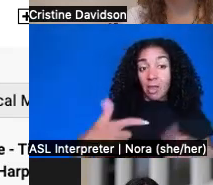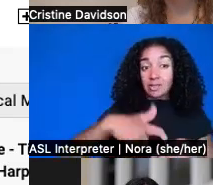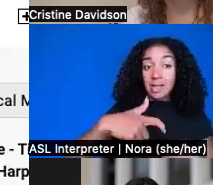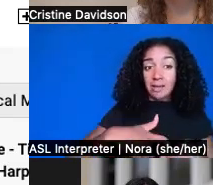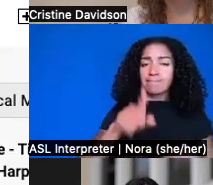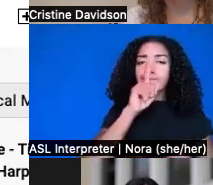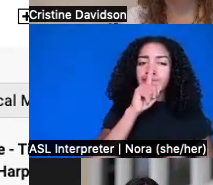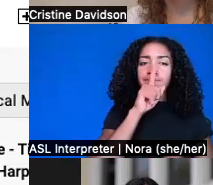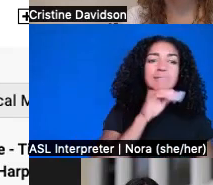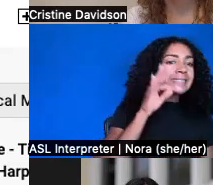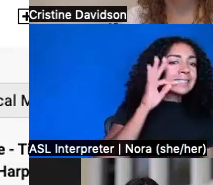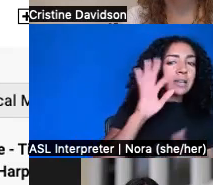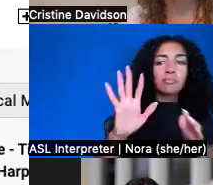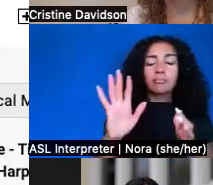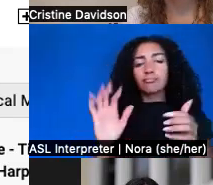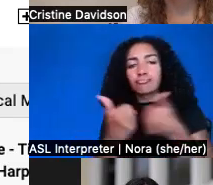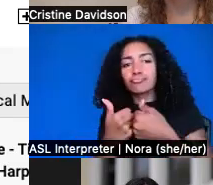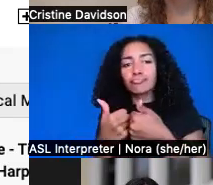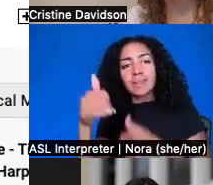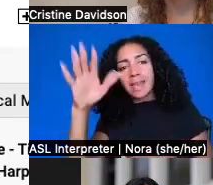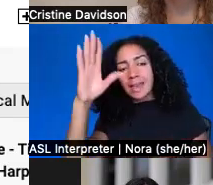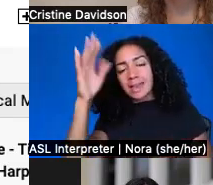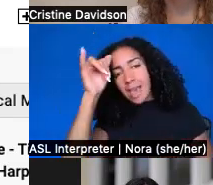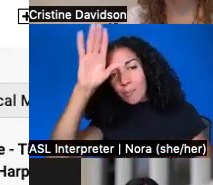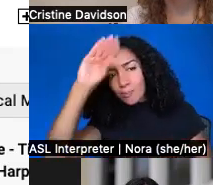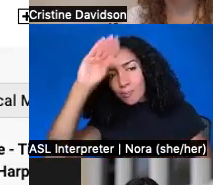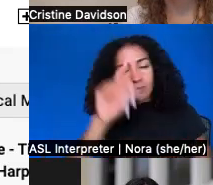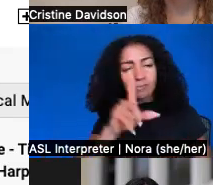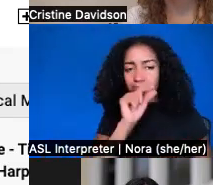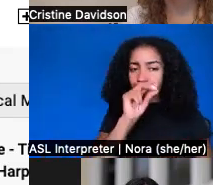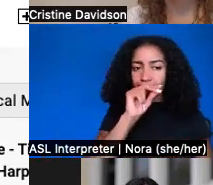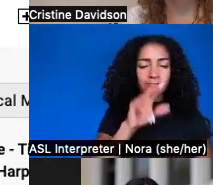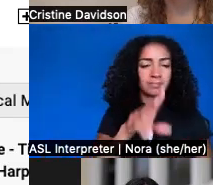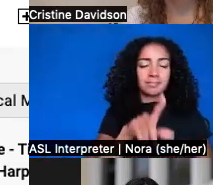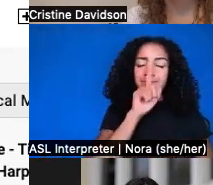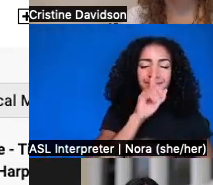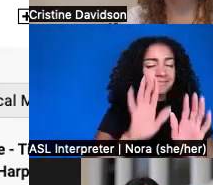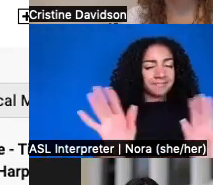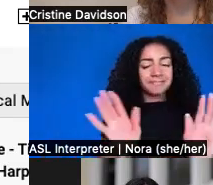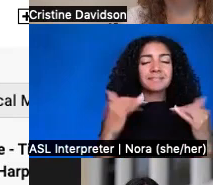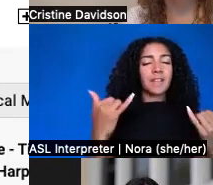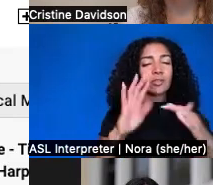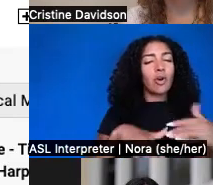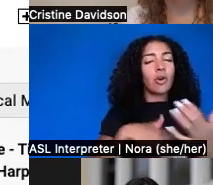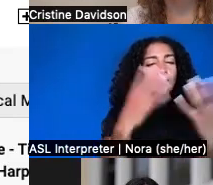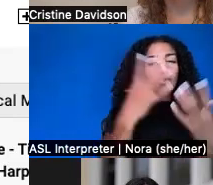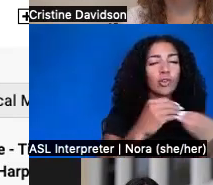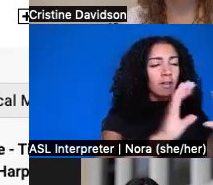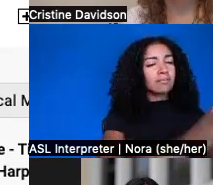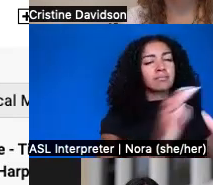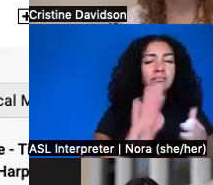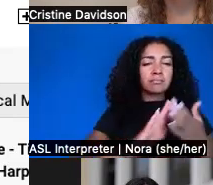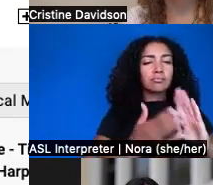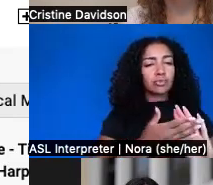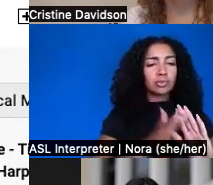Cowboys. No, this time it is all the beautiful races of humanity together on the same